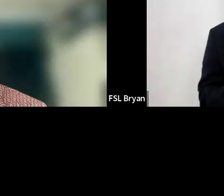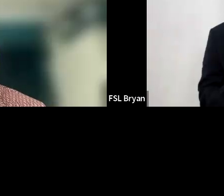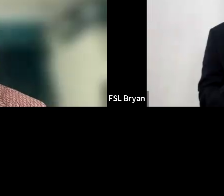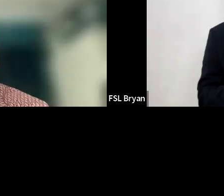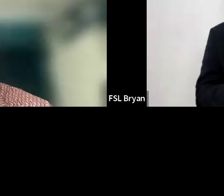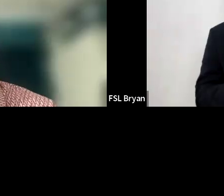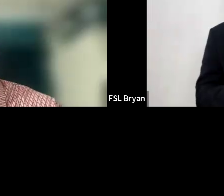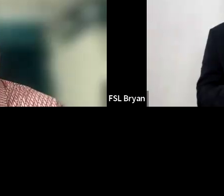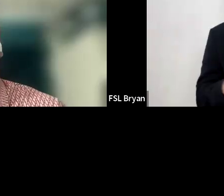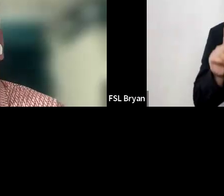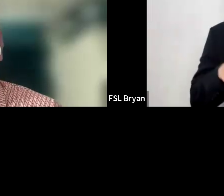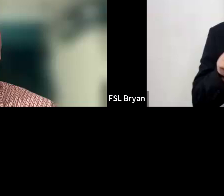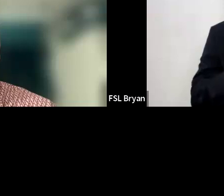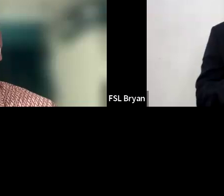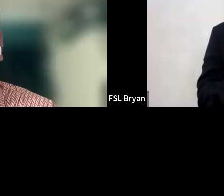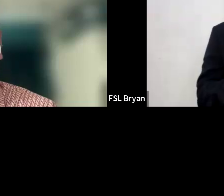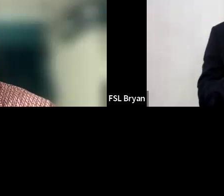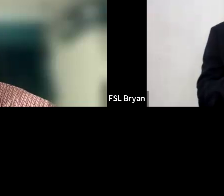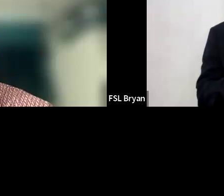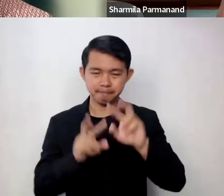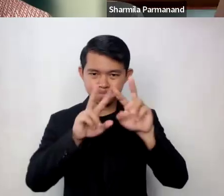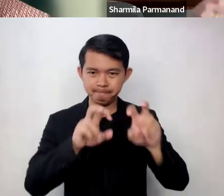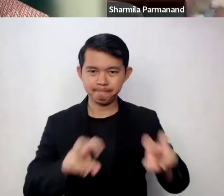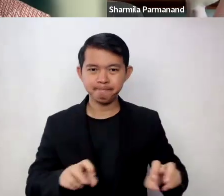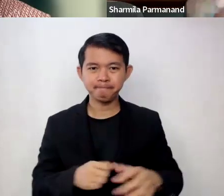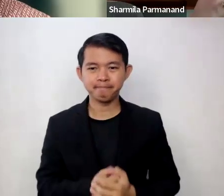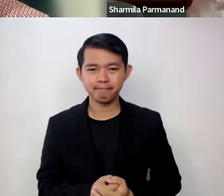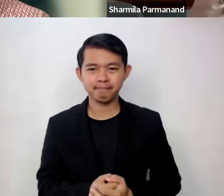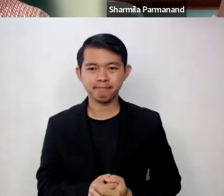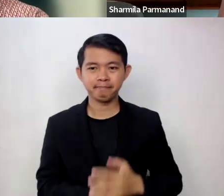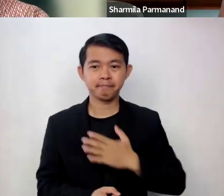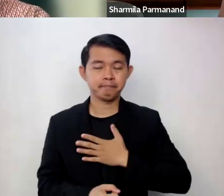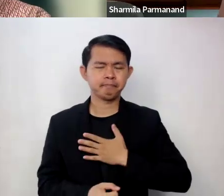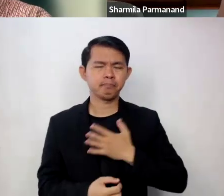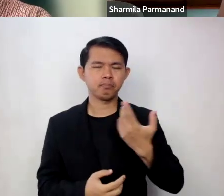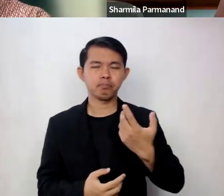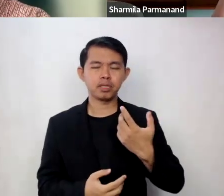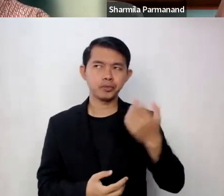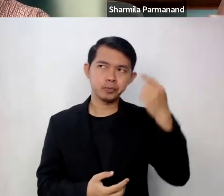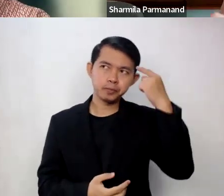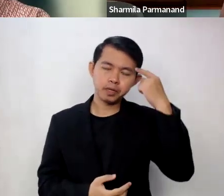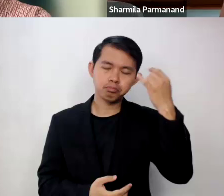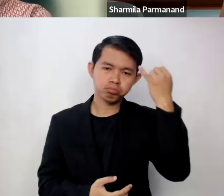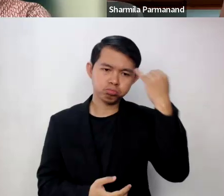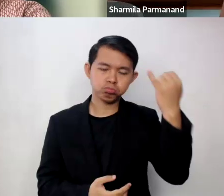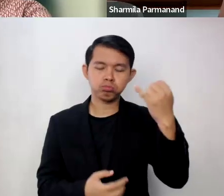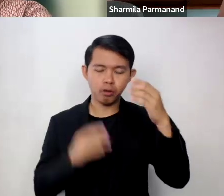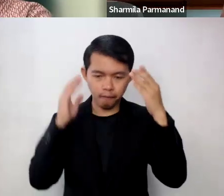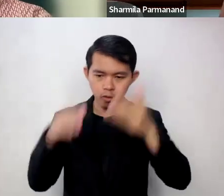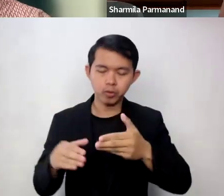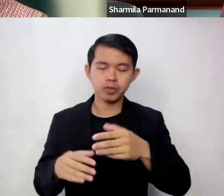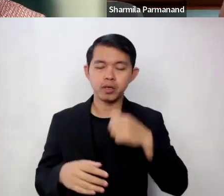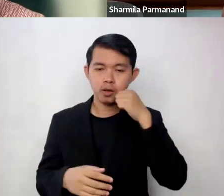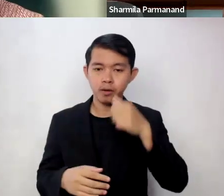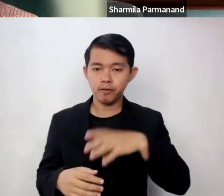gender studies. Within that, I think my intellectual home would be more feminist scholarship, although